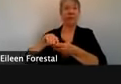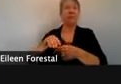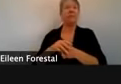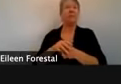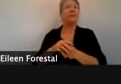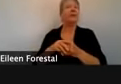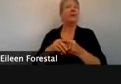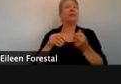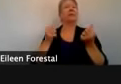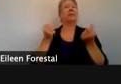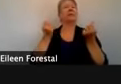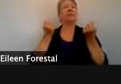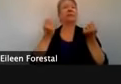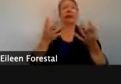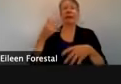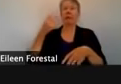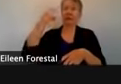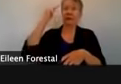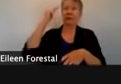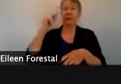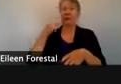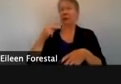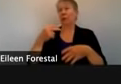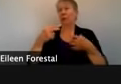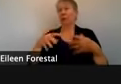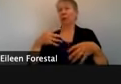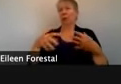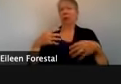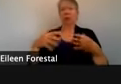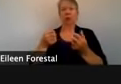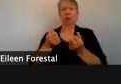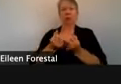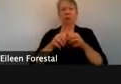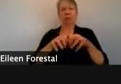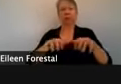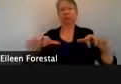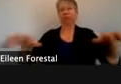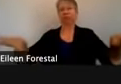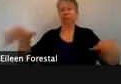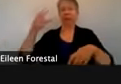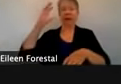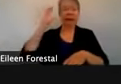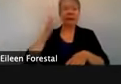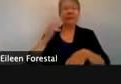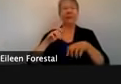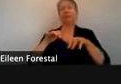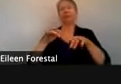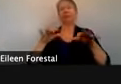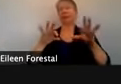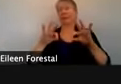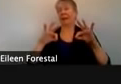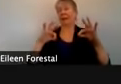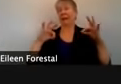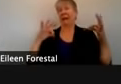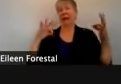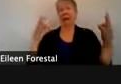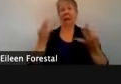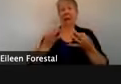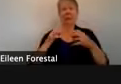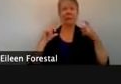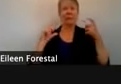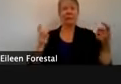nephews, siblings-in-law, as I mentioned, cousins, and of course, devoted friends and thankful former colleagues and